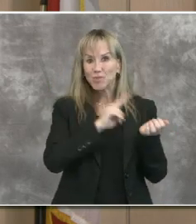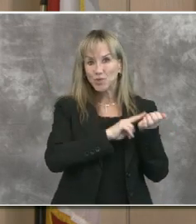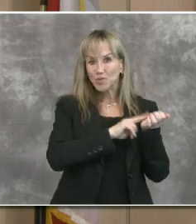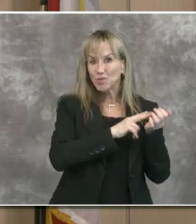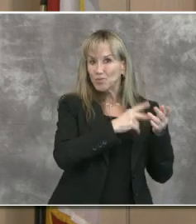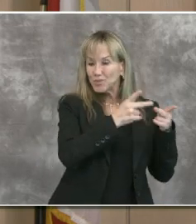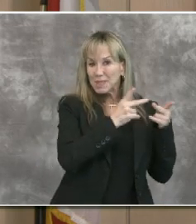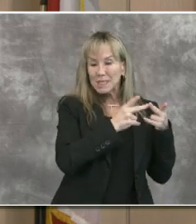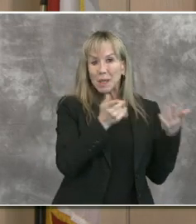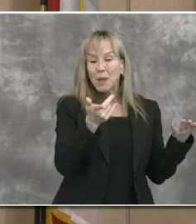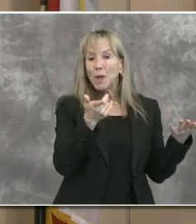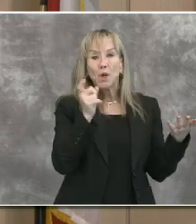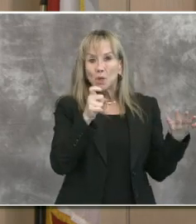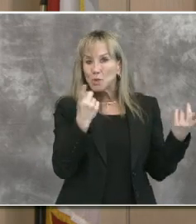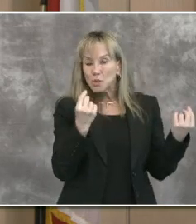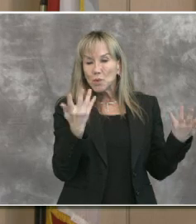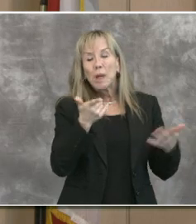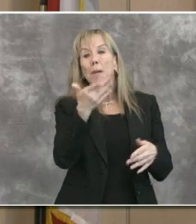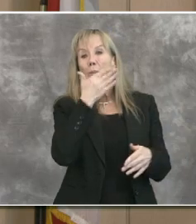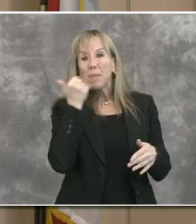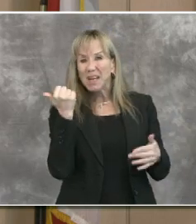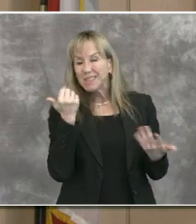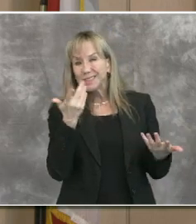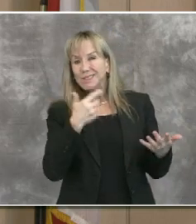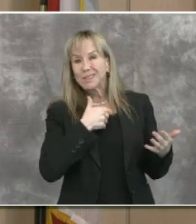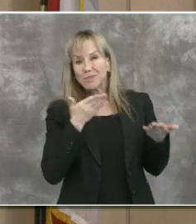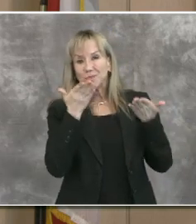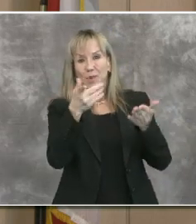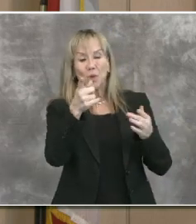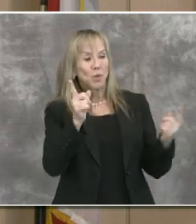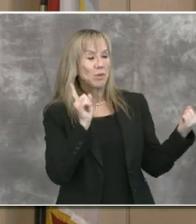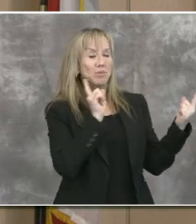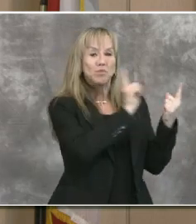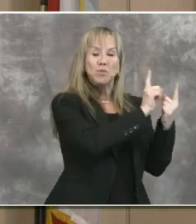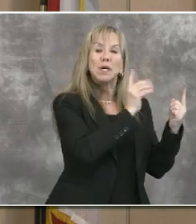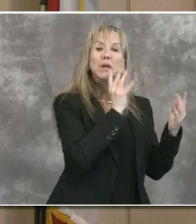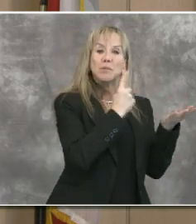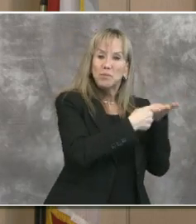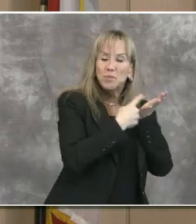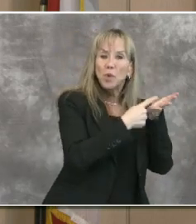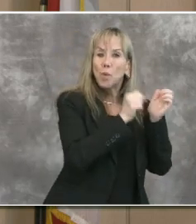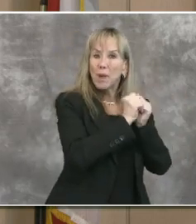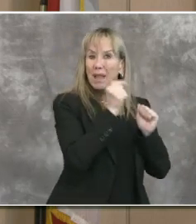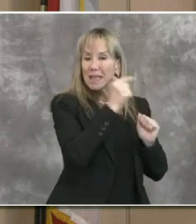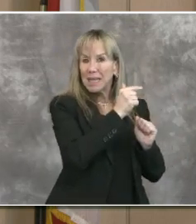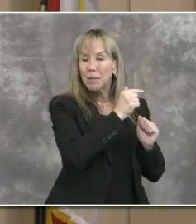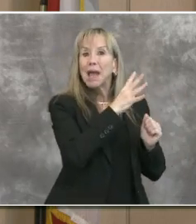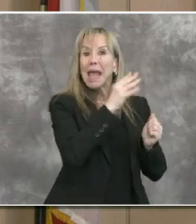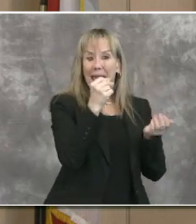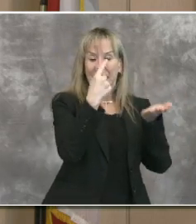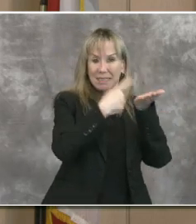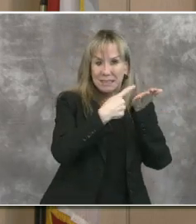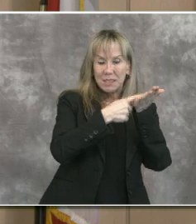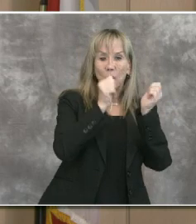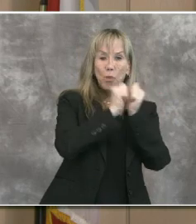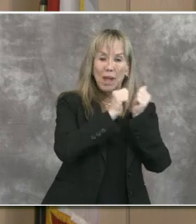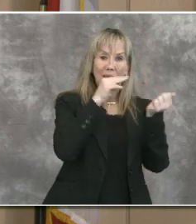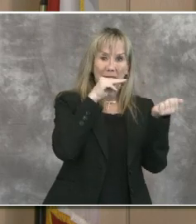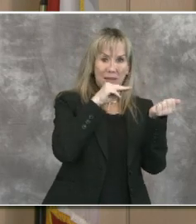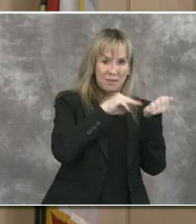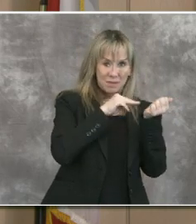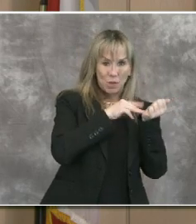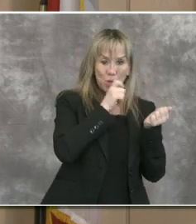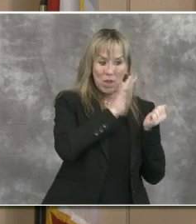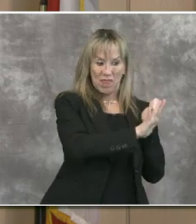answer is to talk to that skilled nursing facility, and indeed talk to the physician who's involved with the care of that